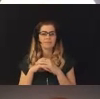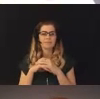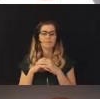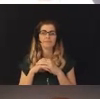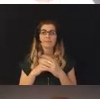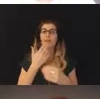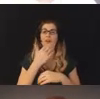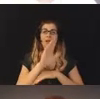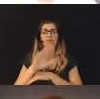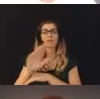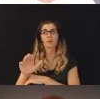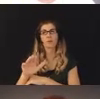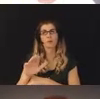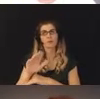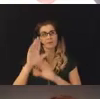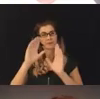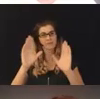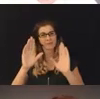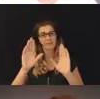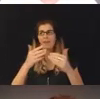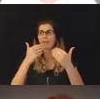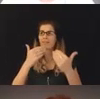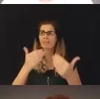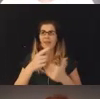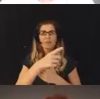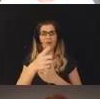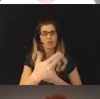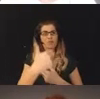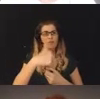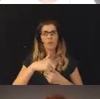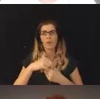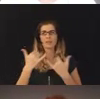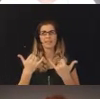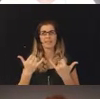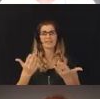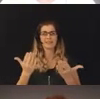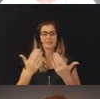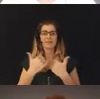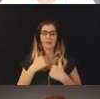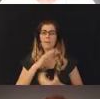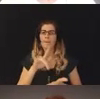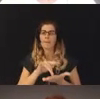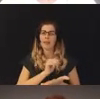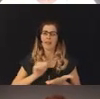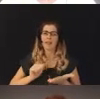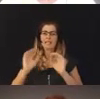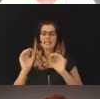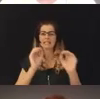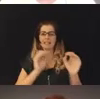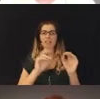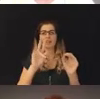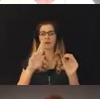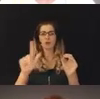Good afternoon, everyone. Thank you so much for joining us here on the Mid-Atlantic Teaching Artists Virtual